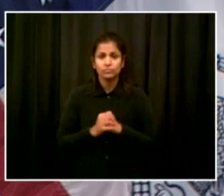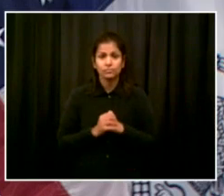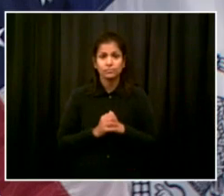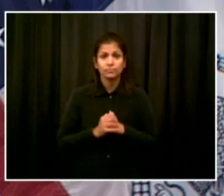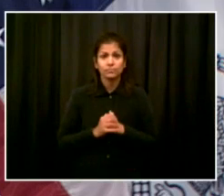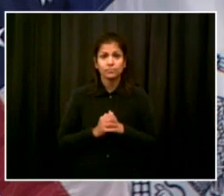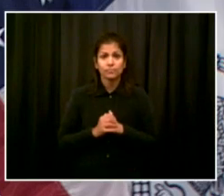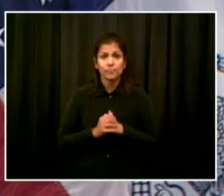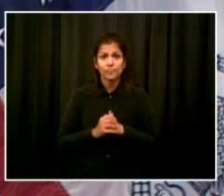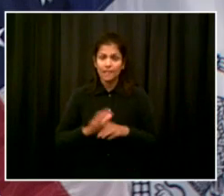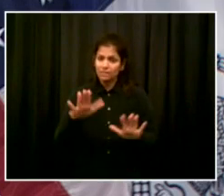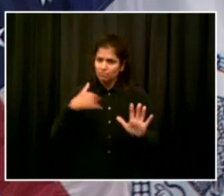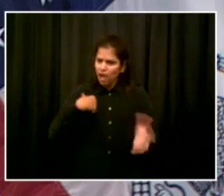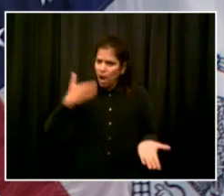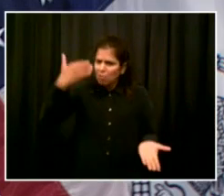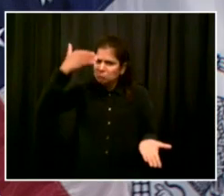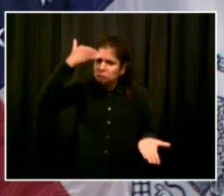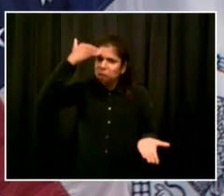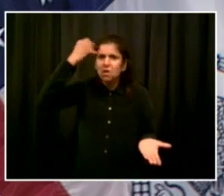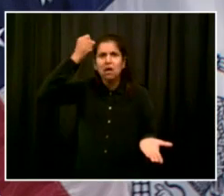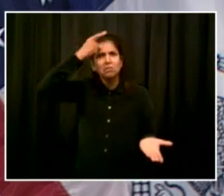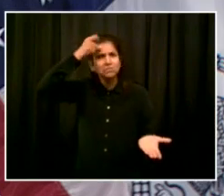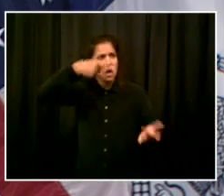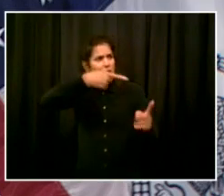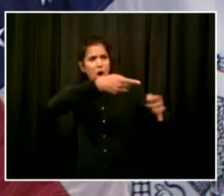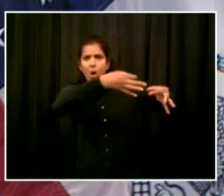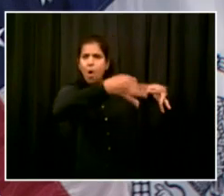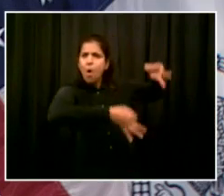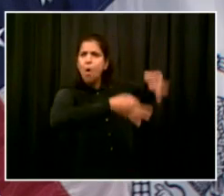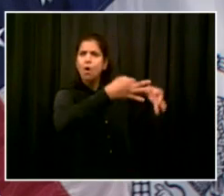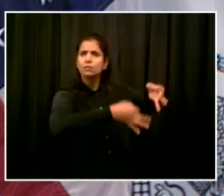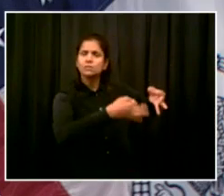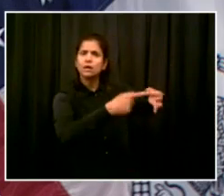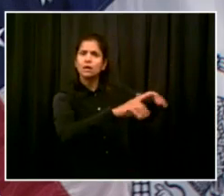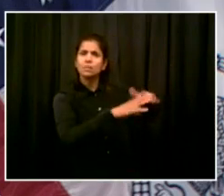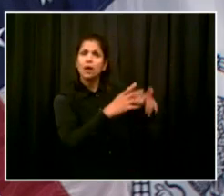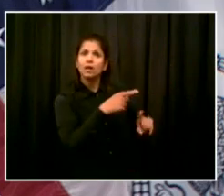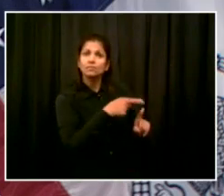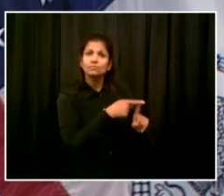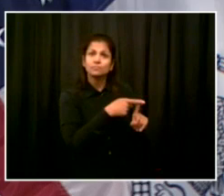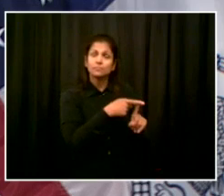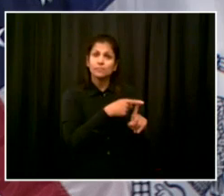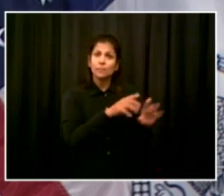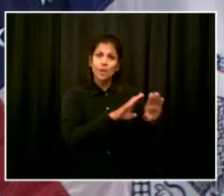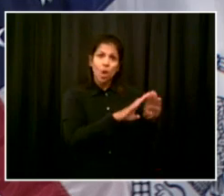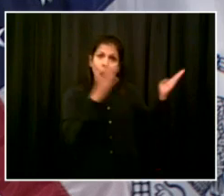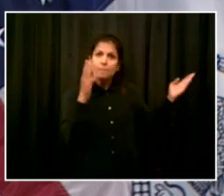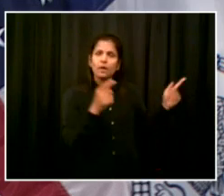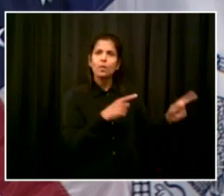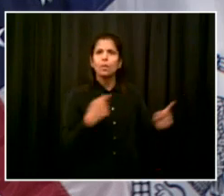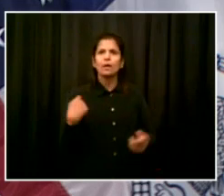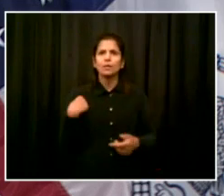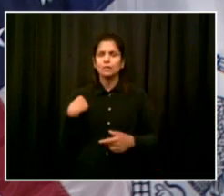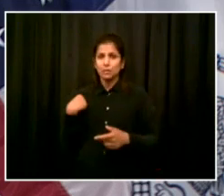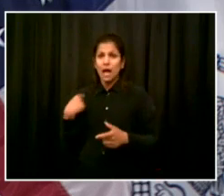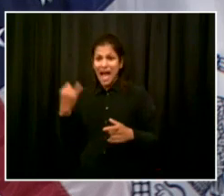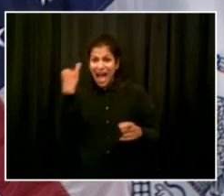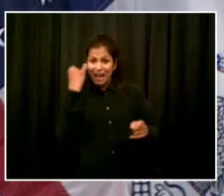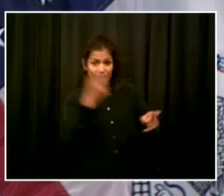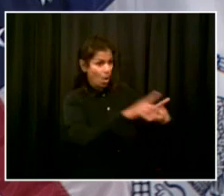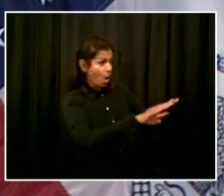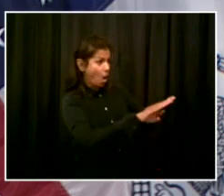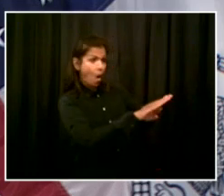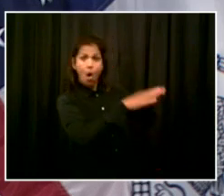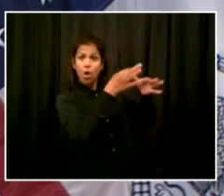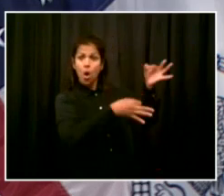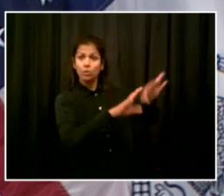again, we get the court system up to full speed, we can break the back of this violence. Last one for today. We have Henry from